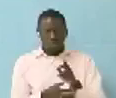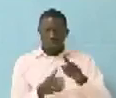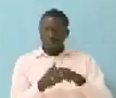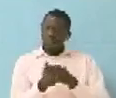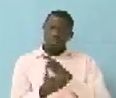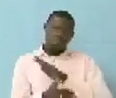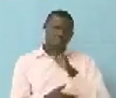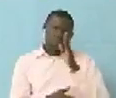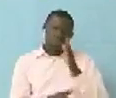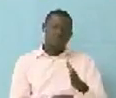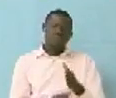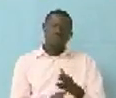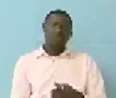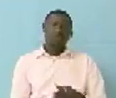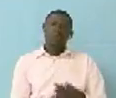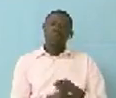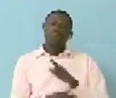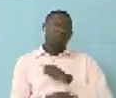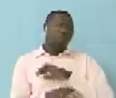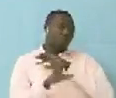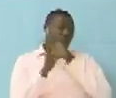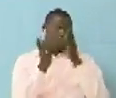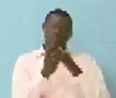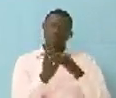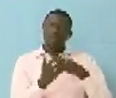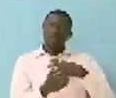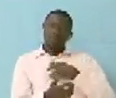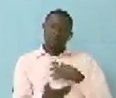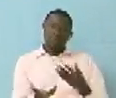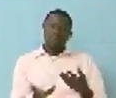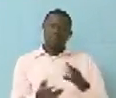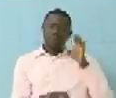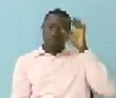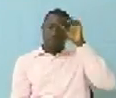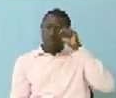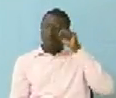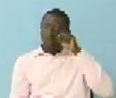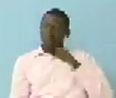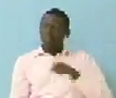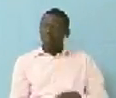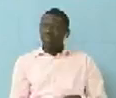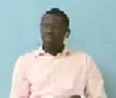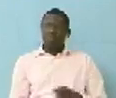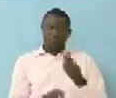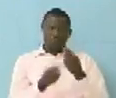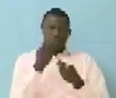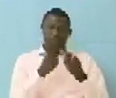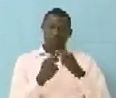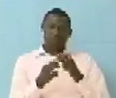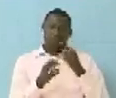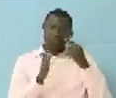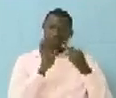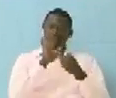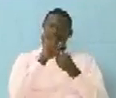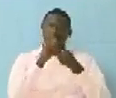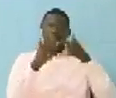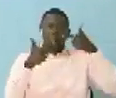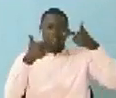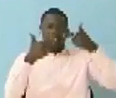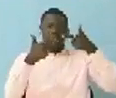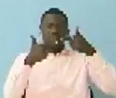That's all I was looking for. You understand? Thank you. Could you resume playing the video, please?